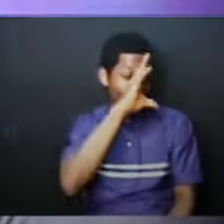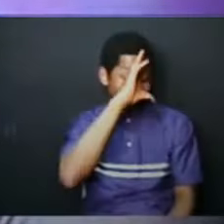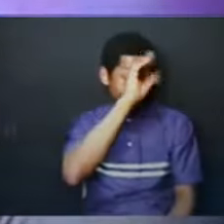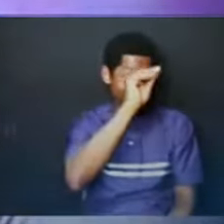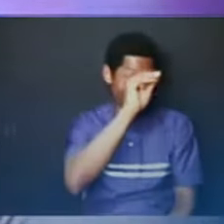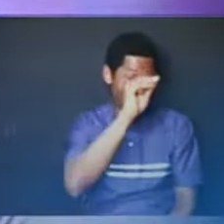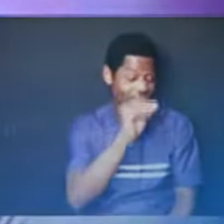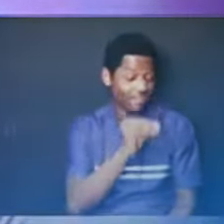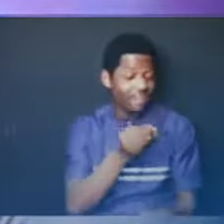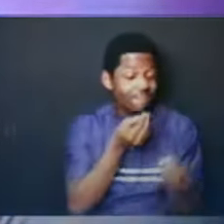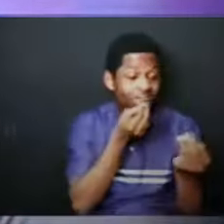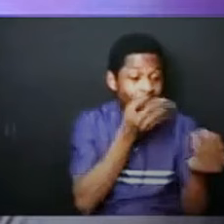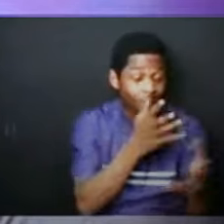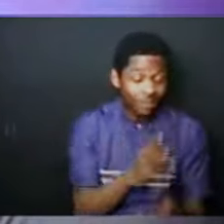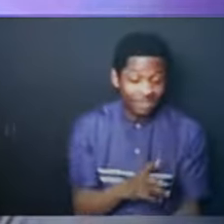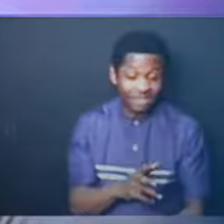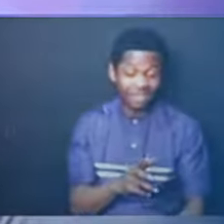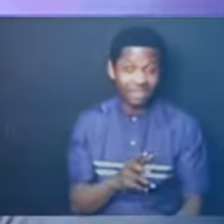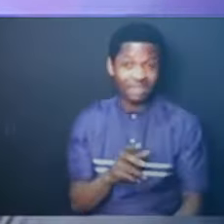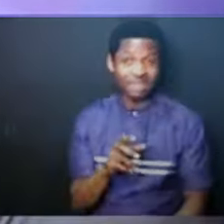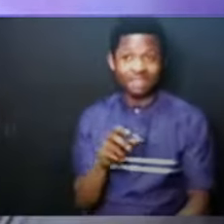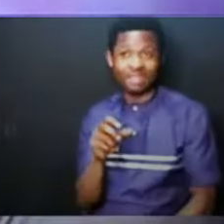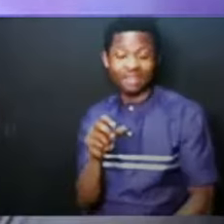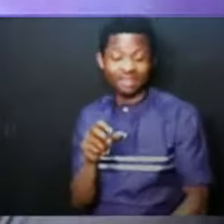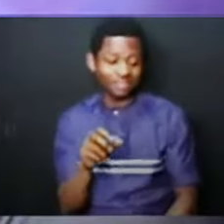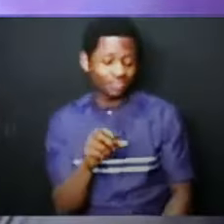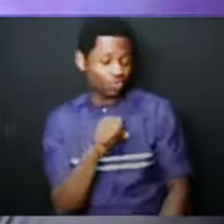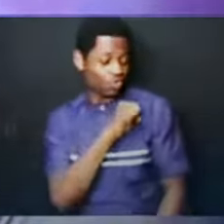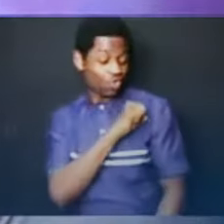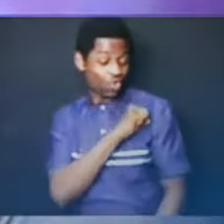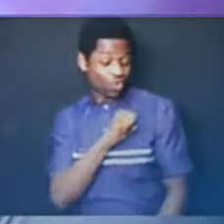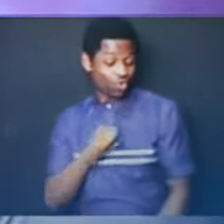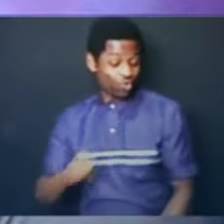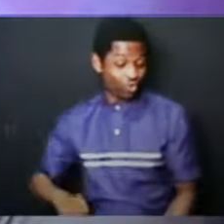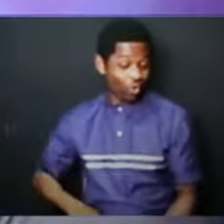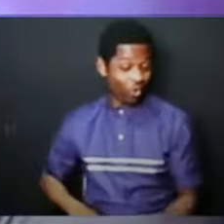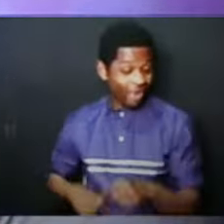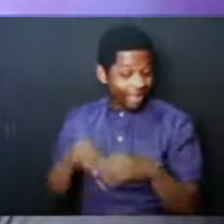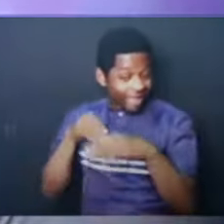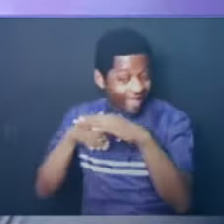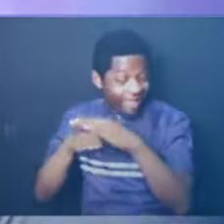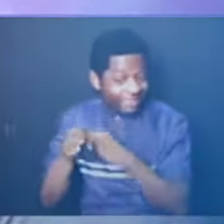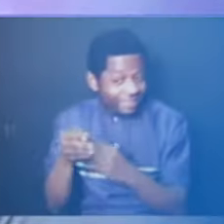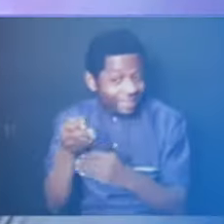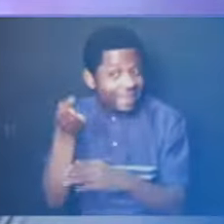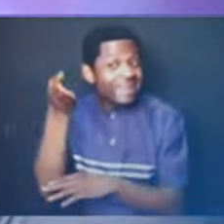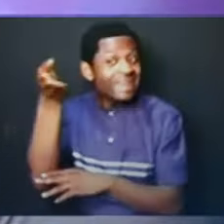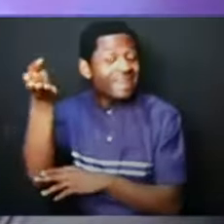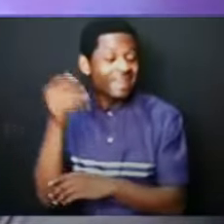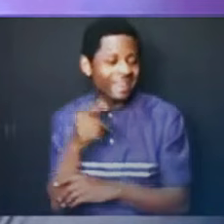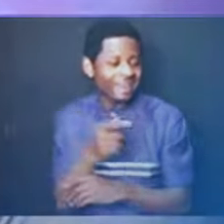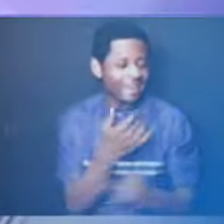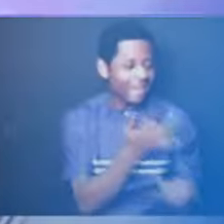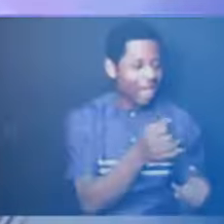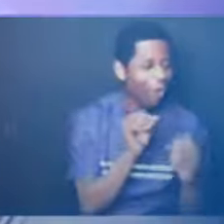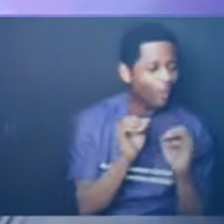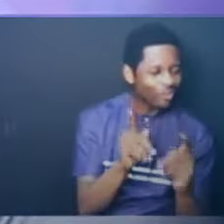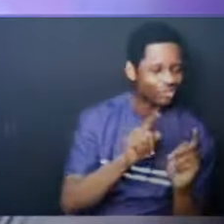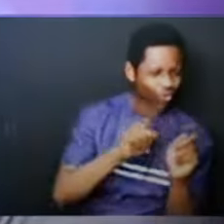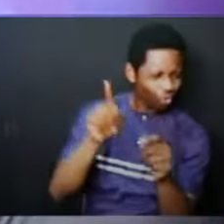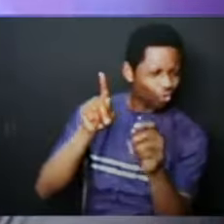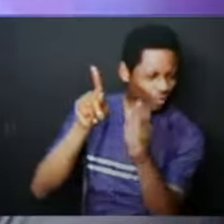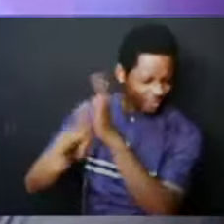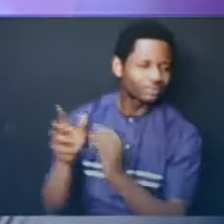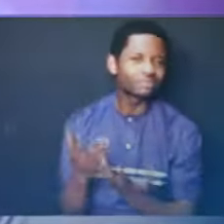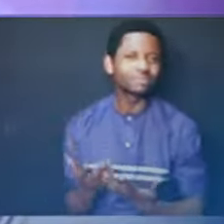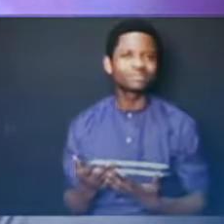has entered the cave. So now is your opportunity. They whispered to him. Then they